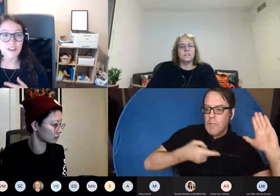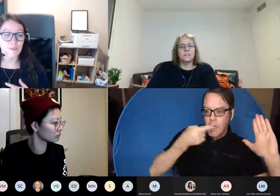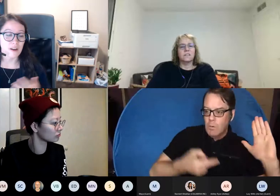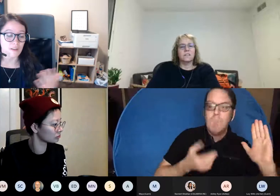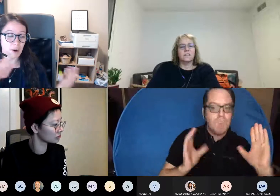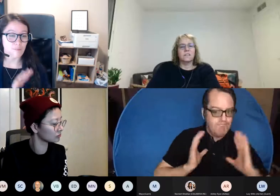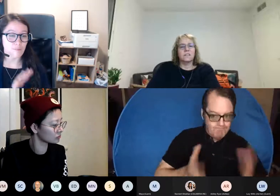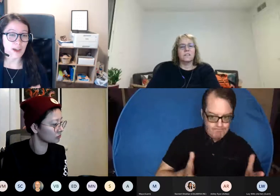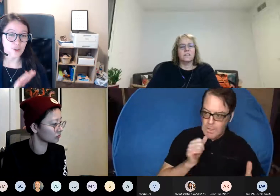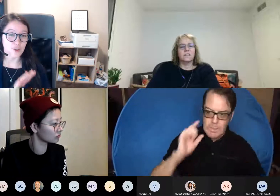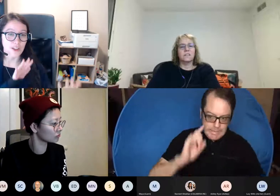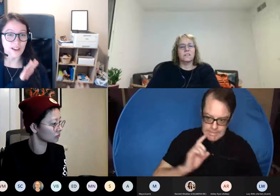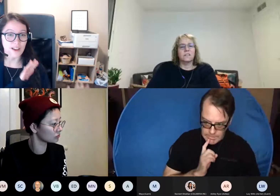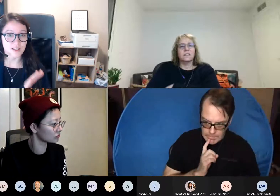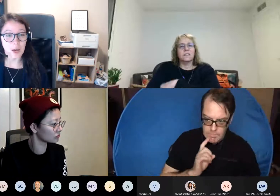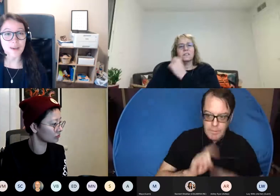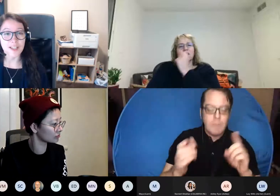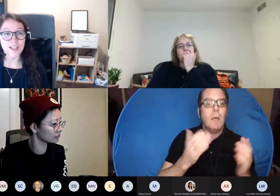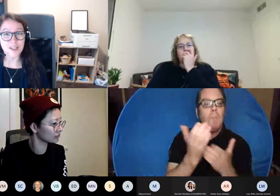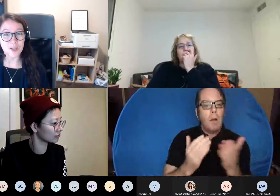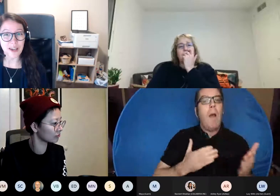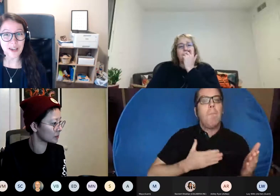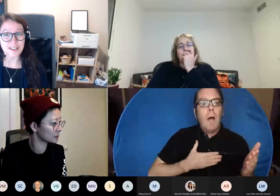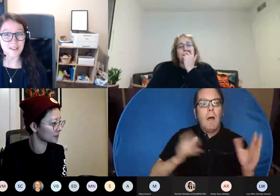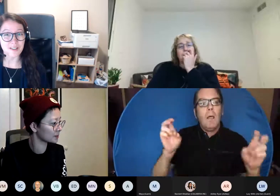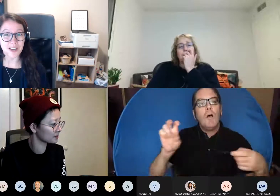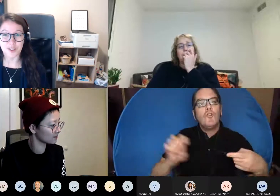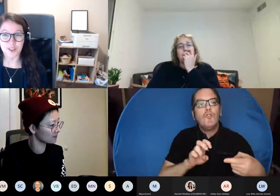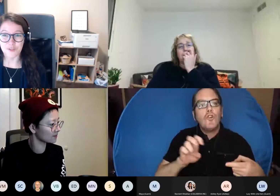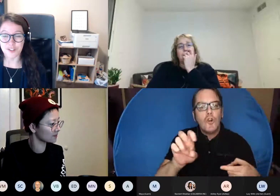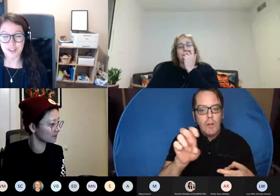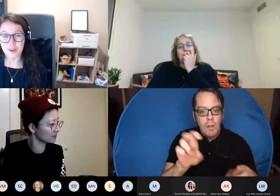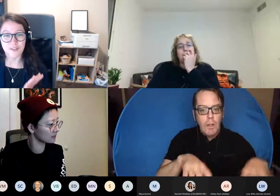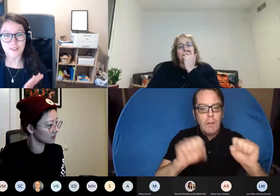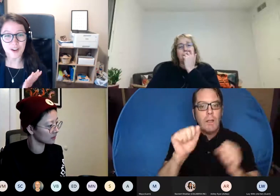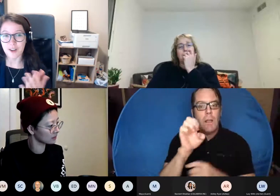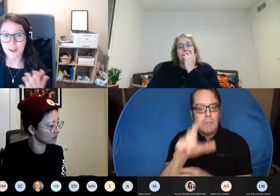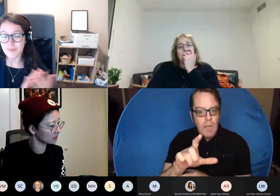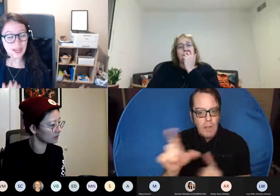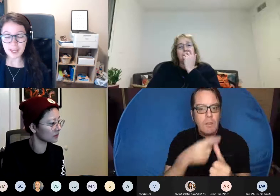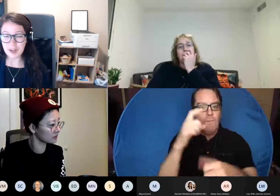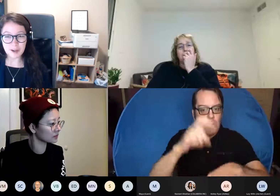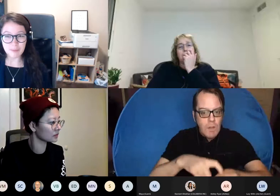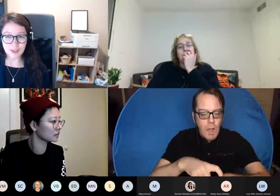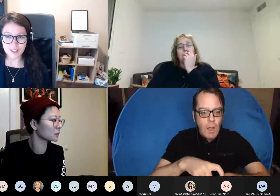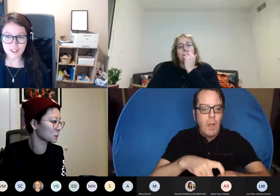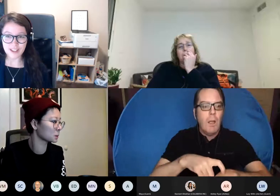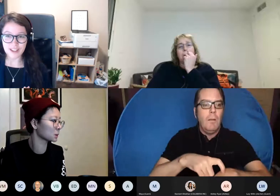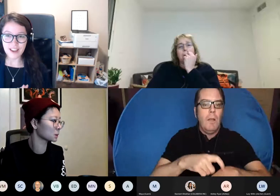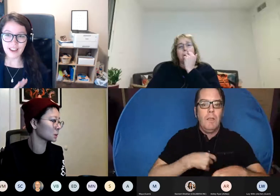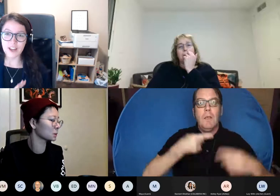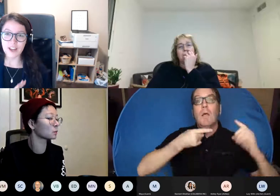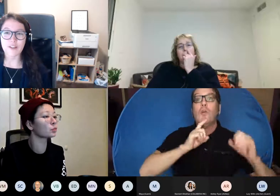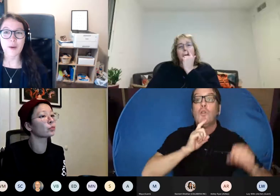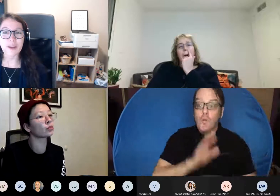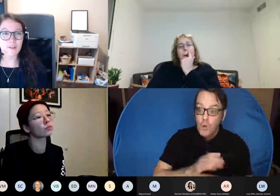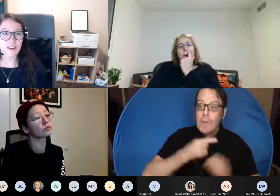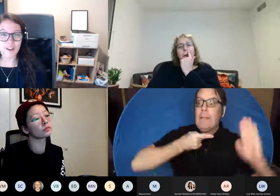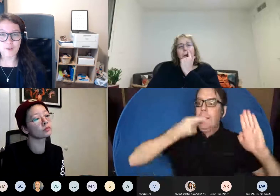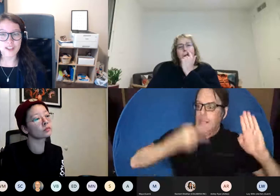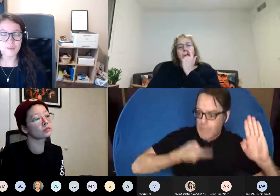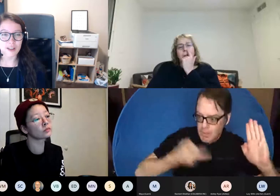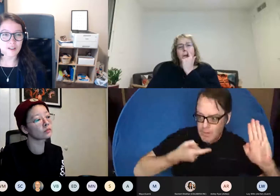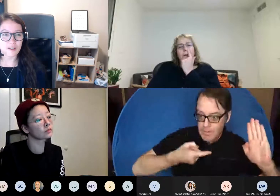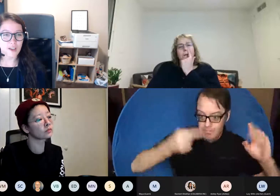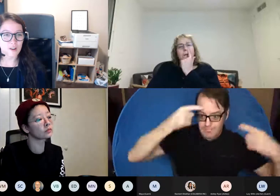that's definitely been a part of my journey as coming into ASL class for the first time as a very hearing person and kind of coming out